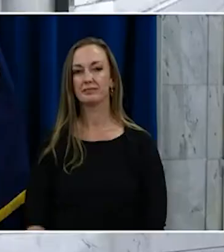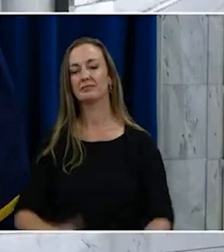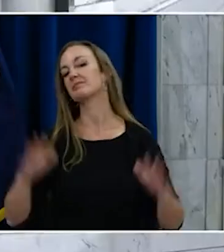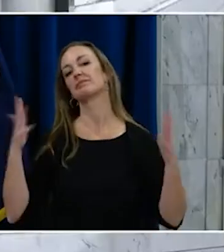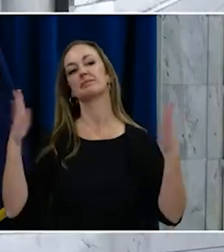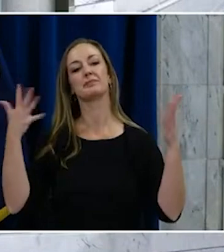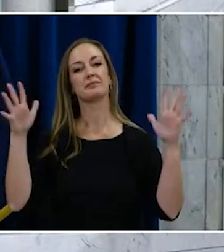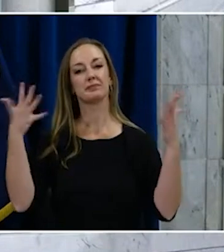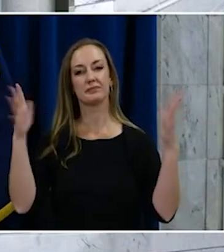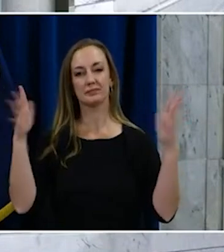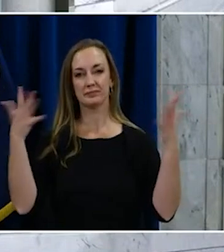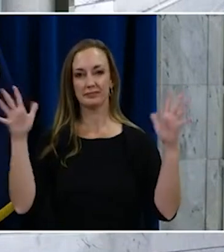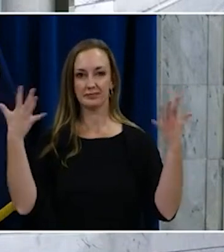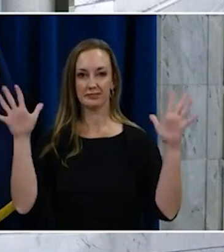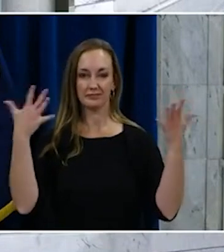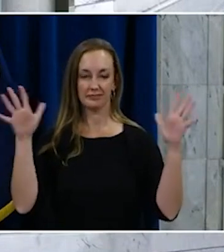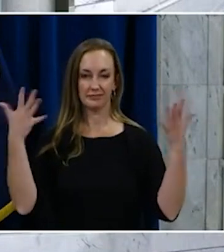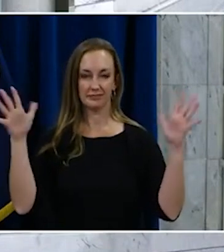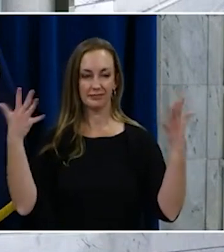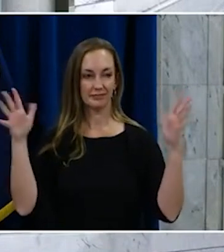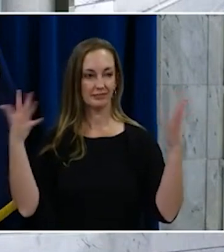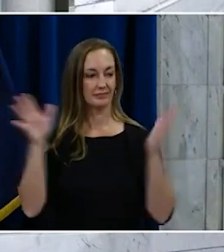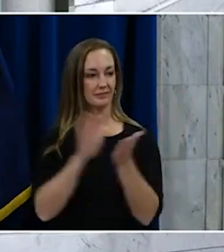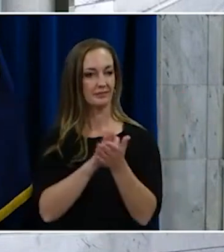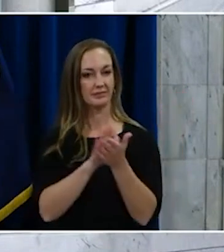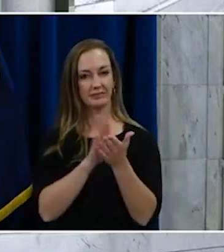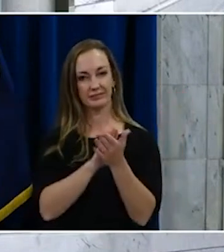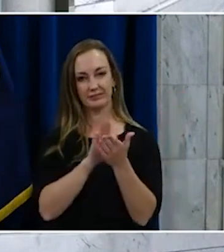Let's give these individuals a round of applause.